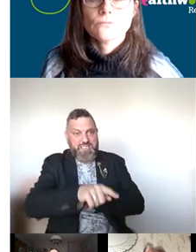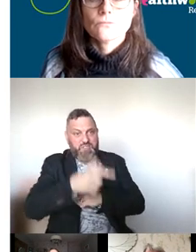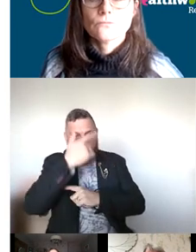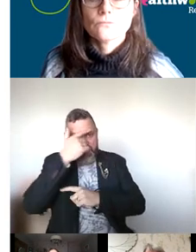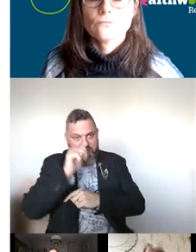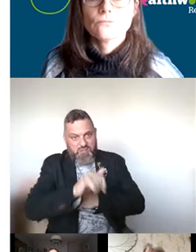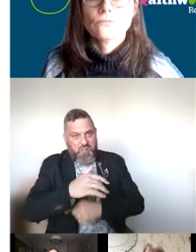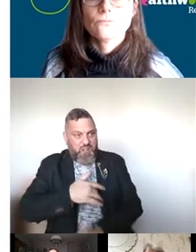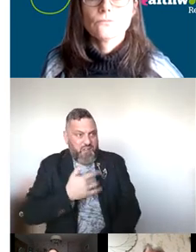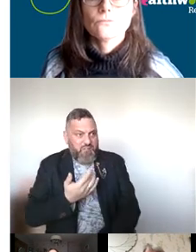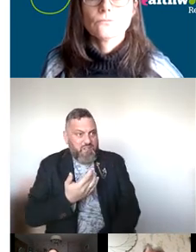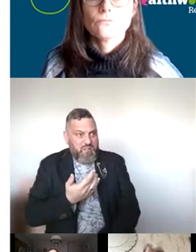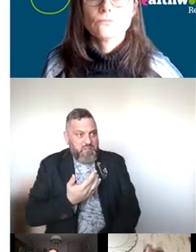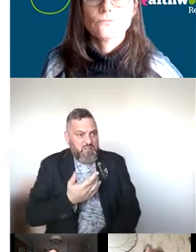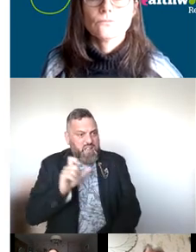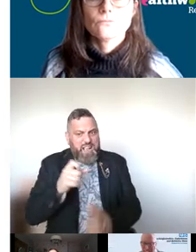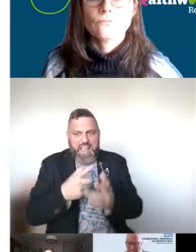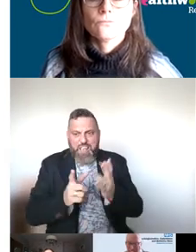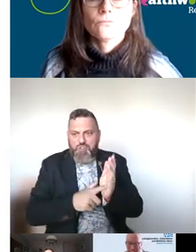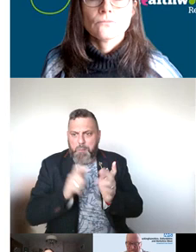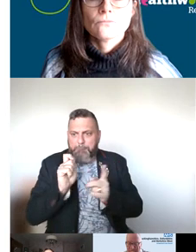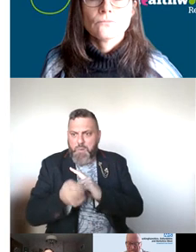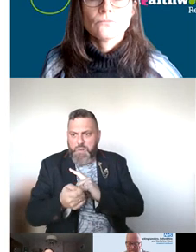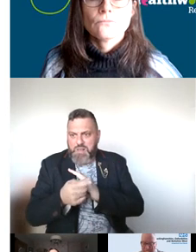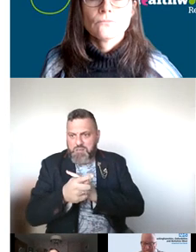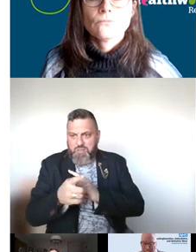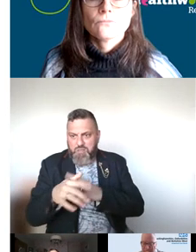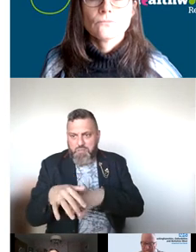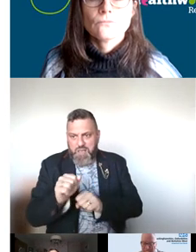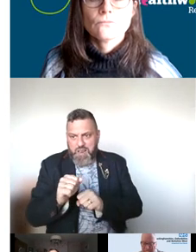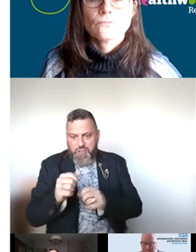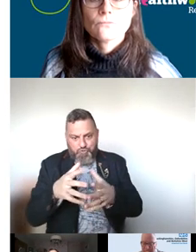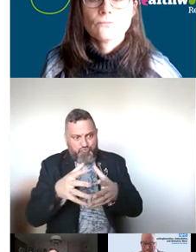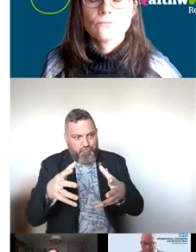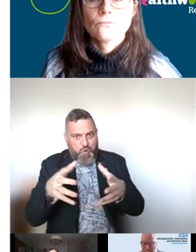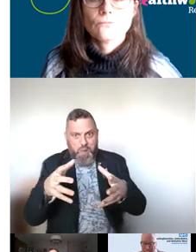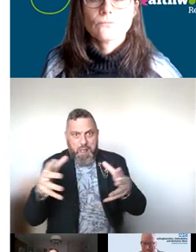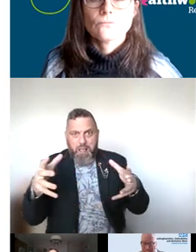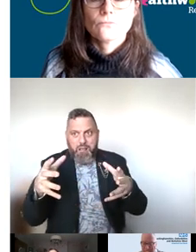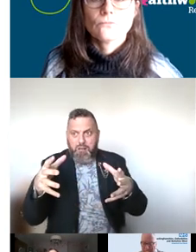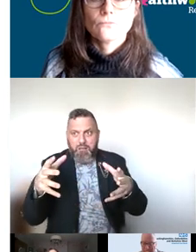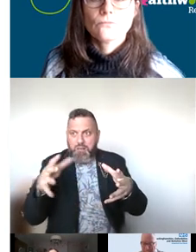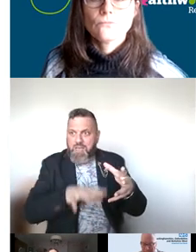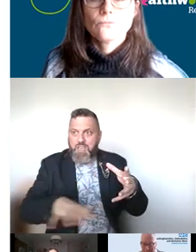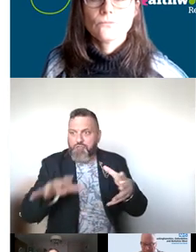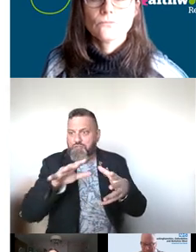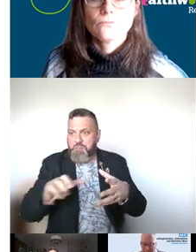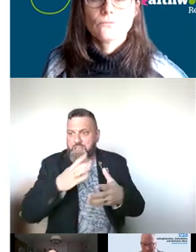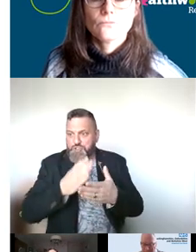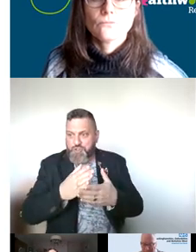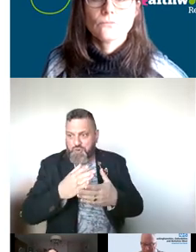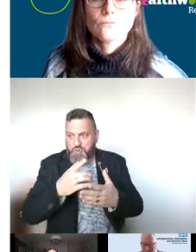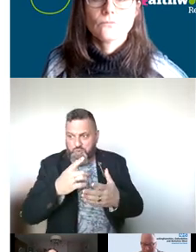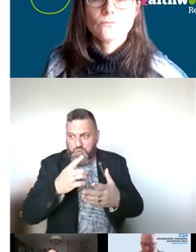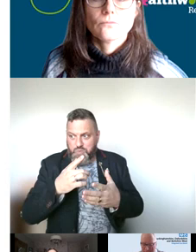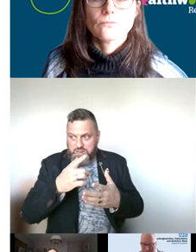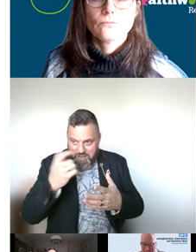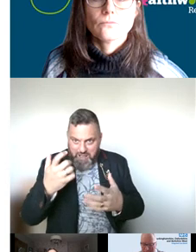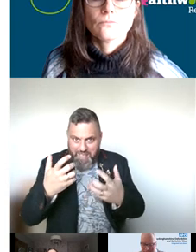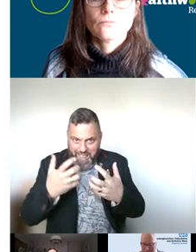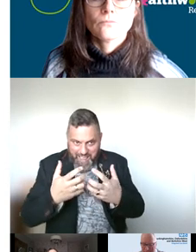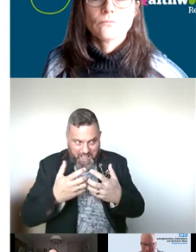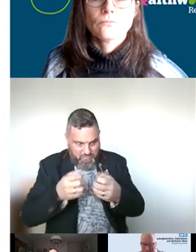living. And Carol's point at the beginning around growing populations as well, making sure we understand how our populations are